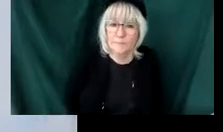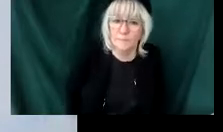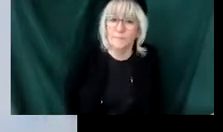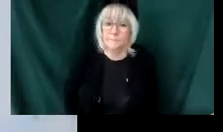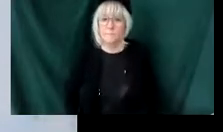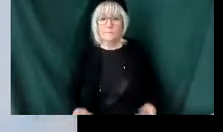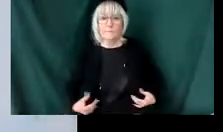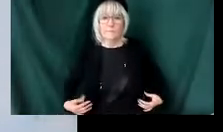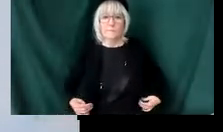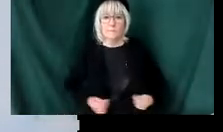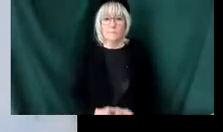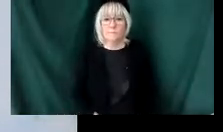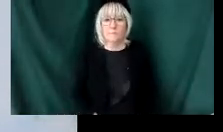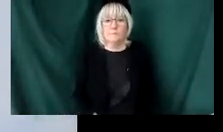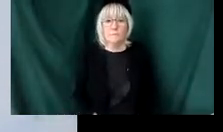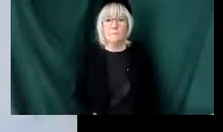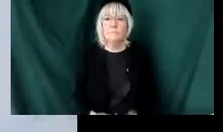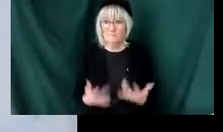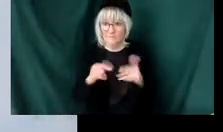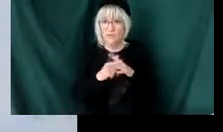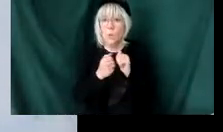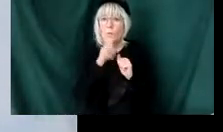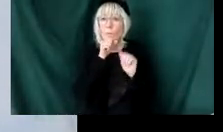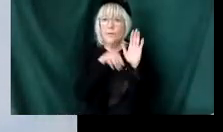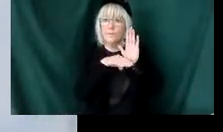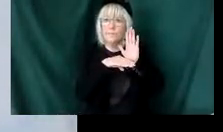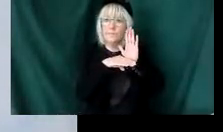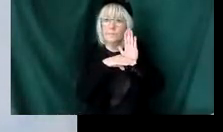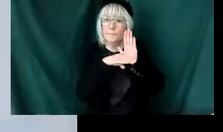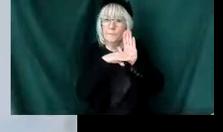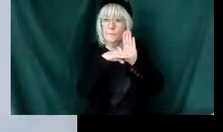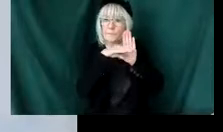Okay, so here I'm going to start with orange.